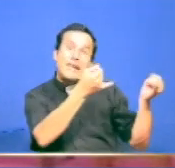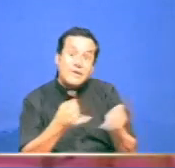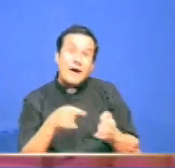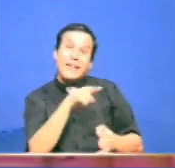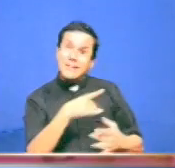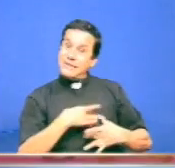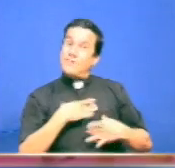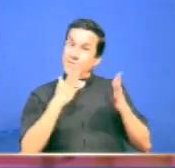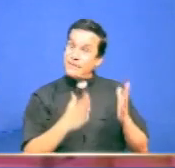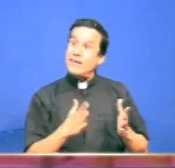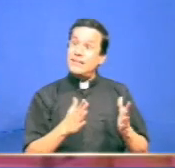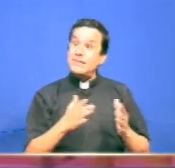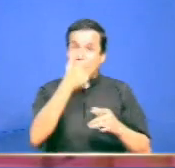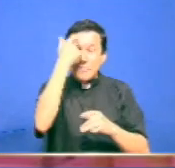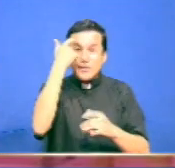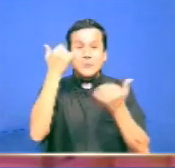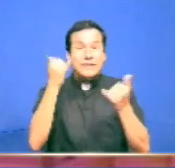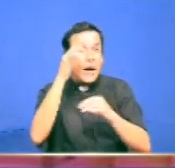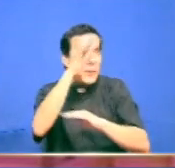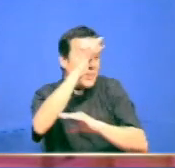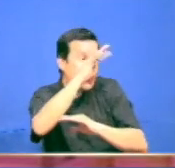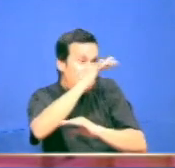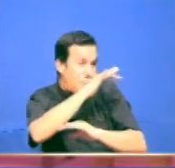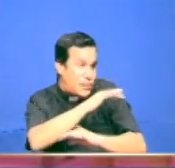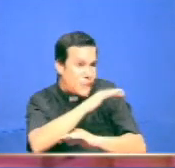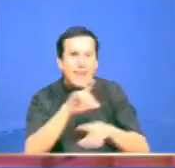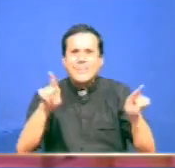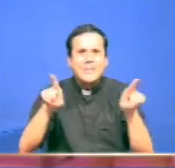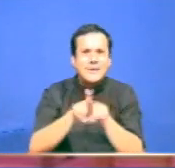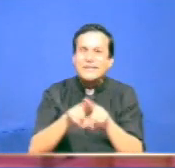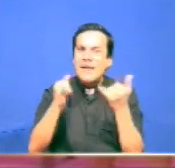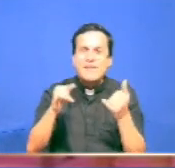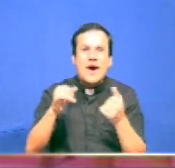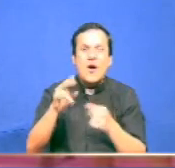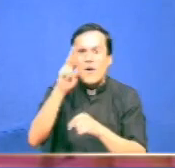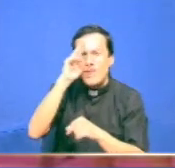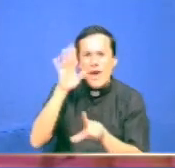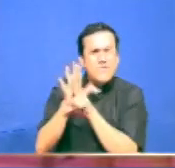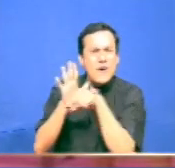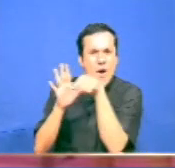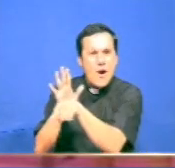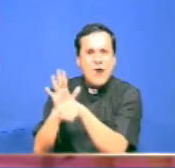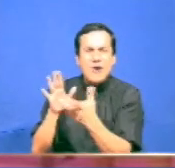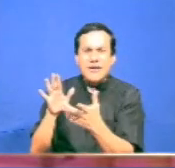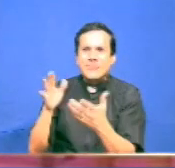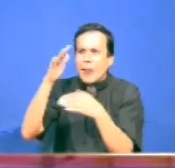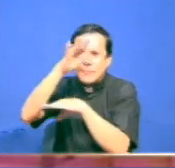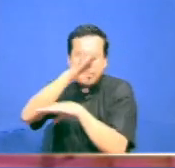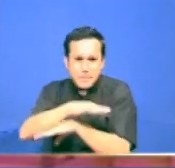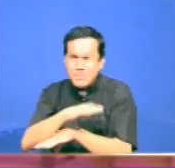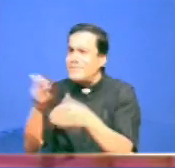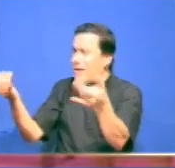usiku, saa ya kafyu iko karibu, siondoke, brother. Do that. Invite him or her or